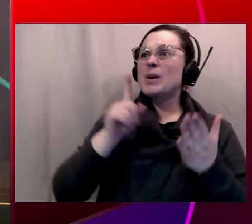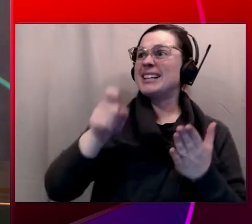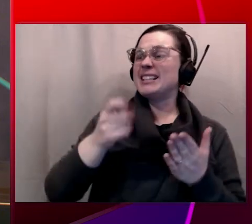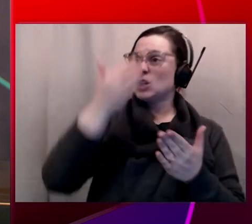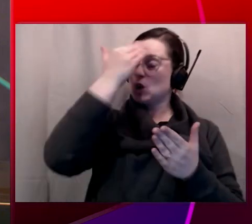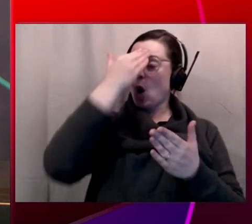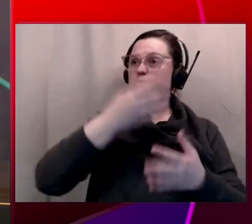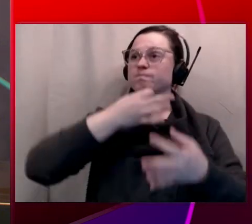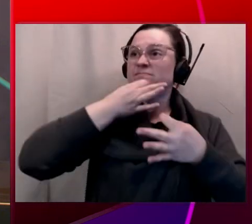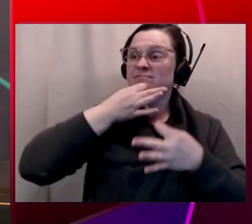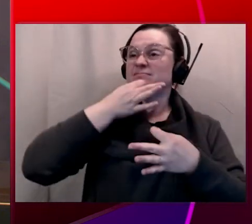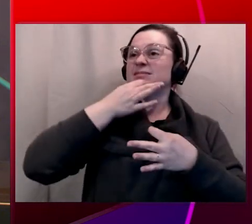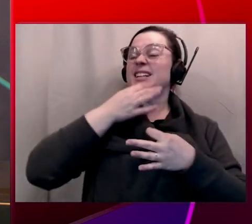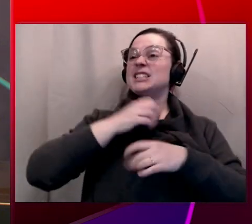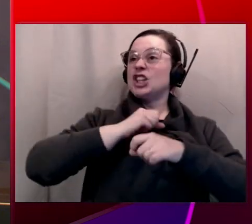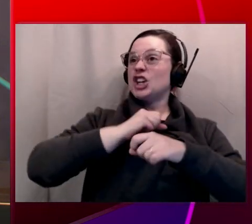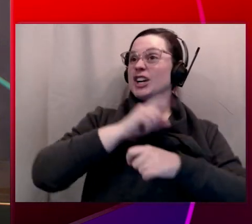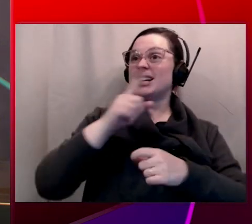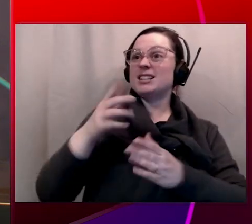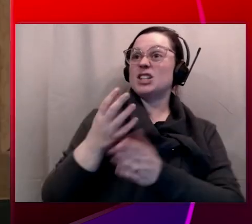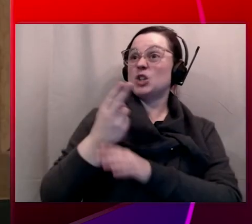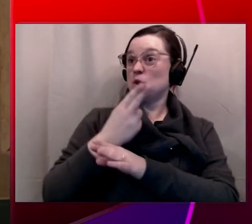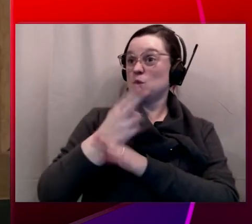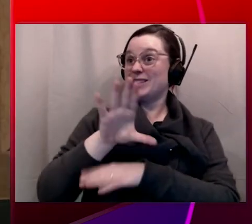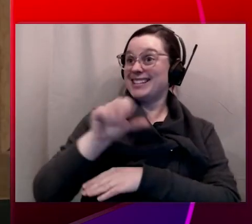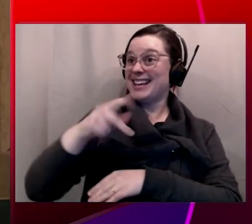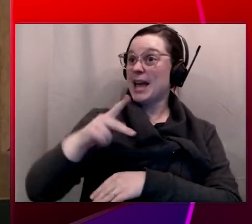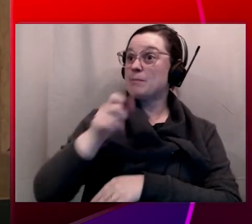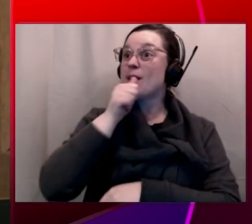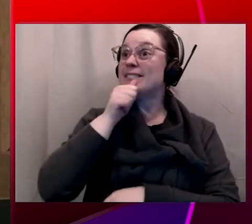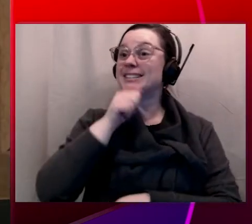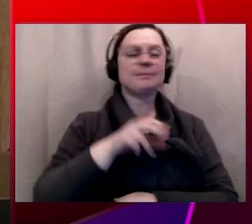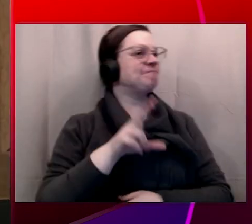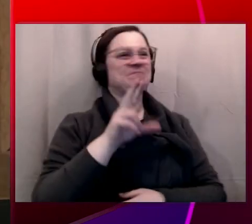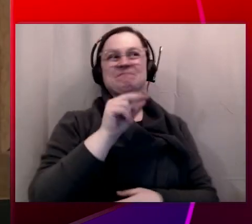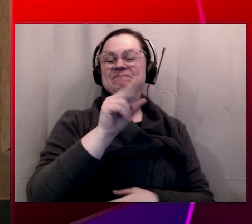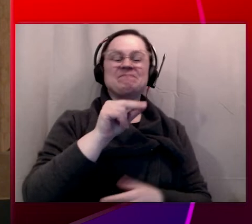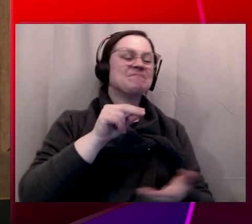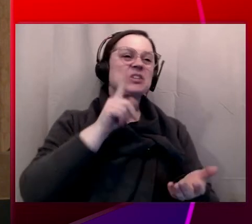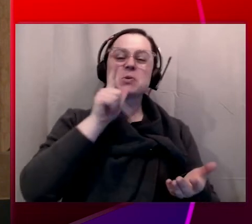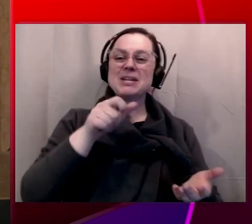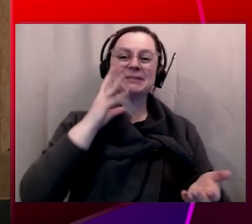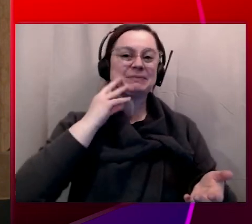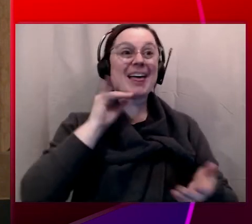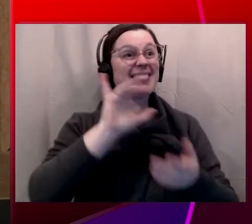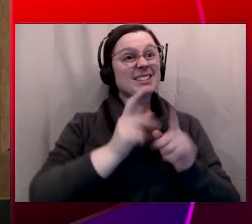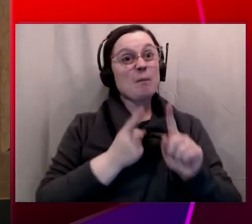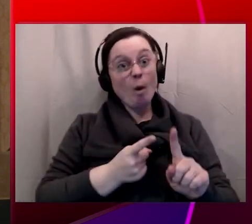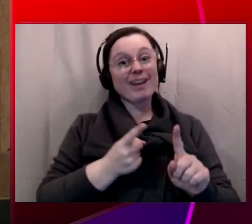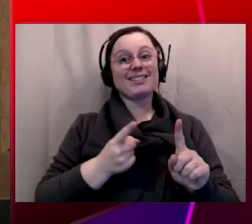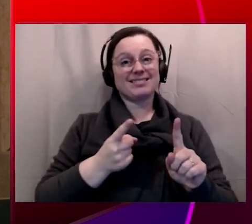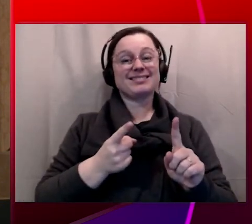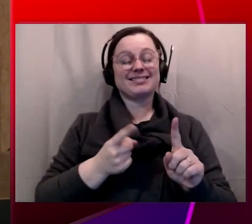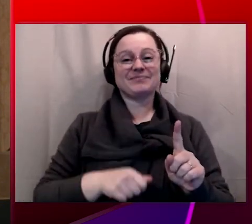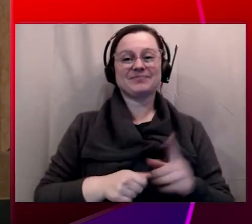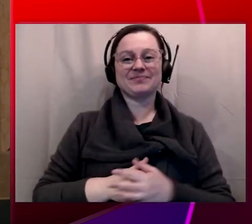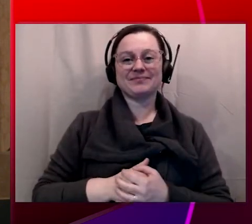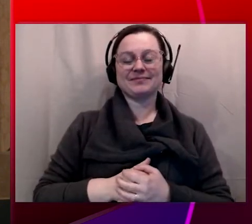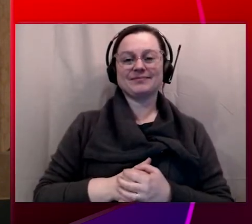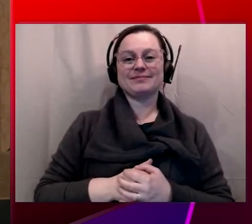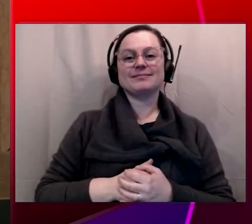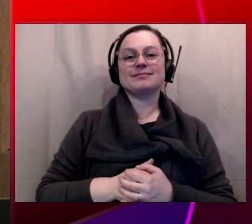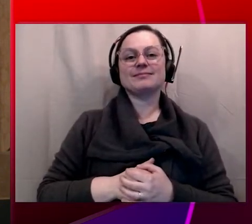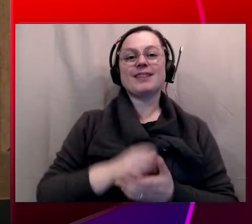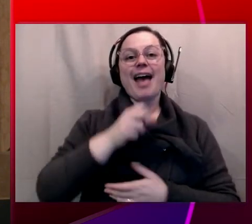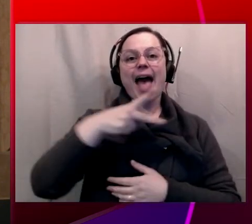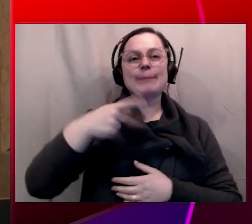to take advantage of Cape Privacy? No. No, not at all. That's really the point. Like, as we make applications and we